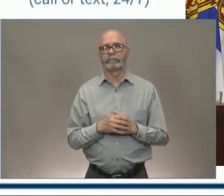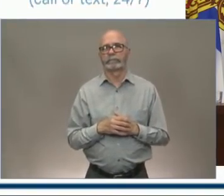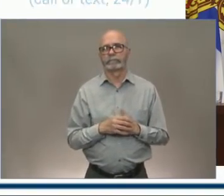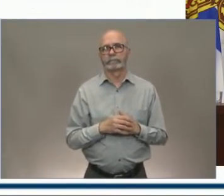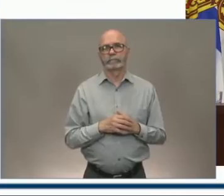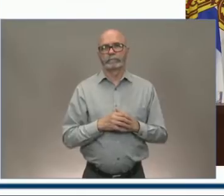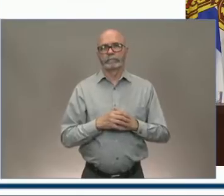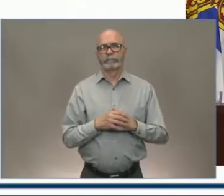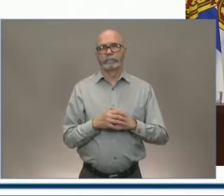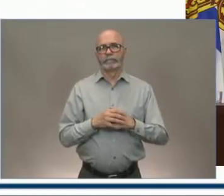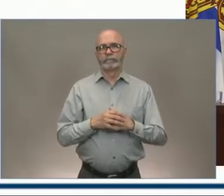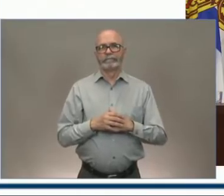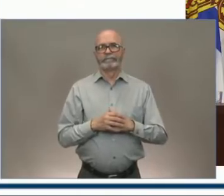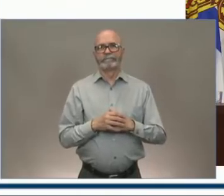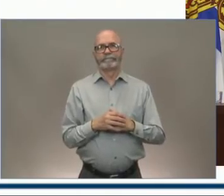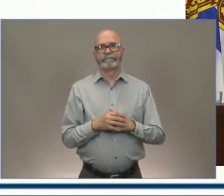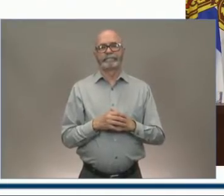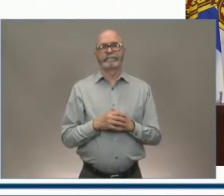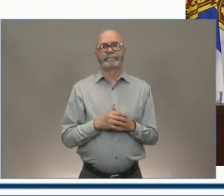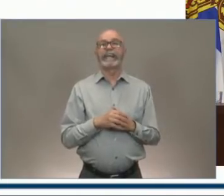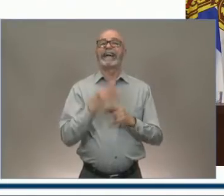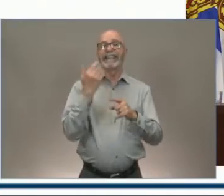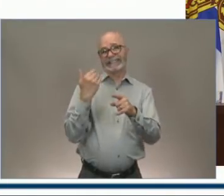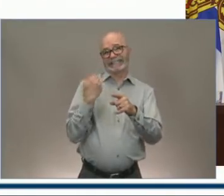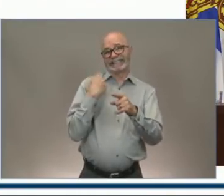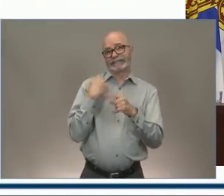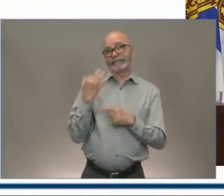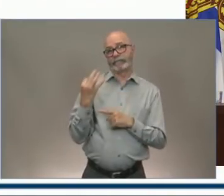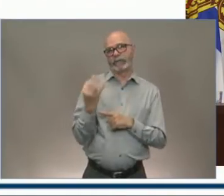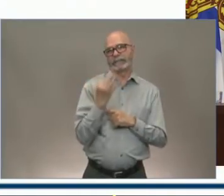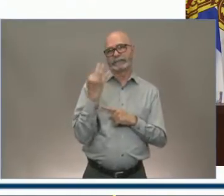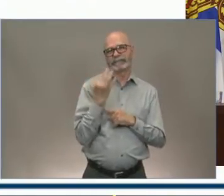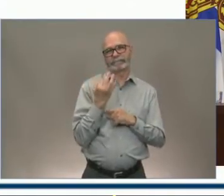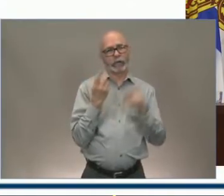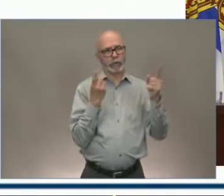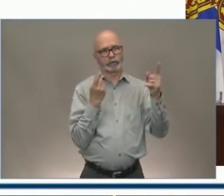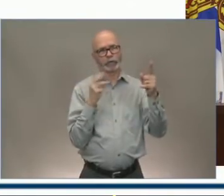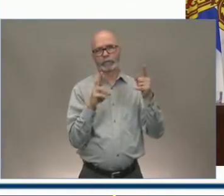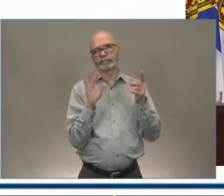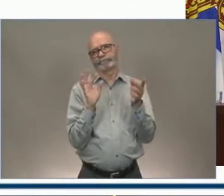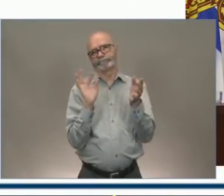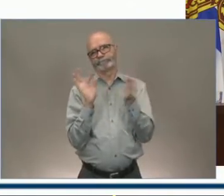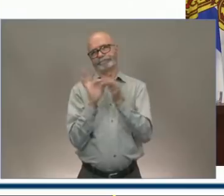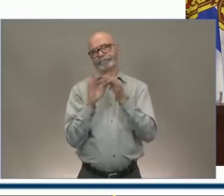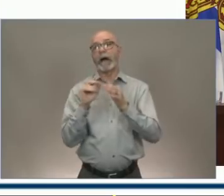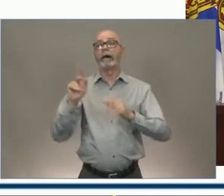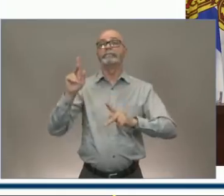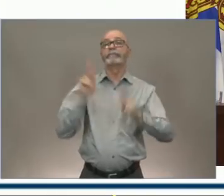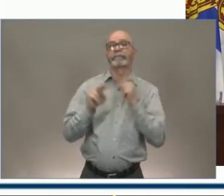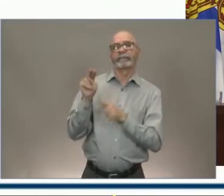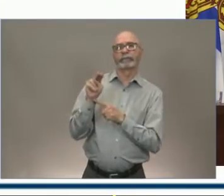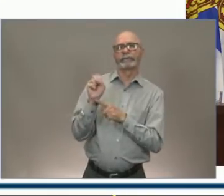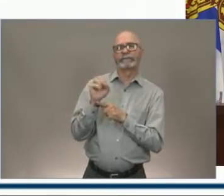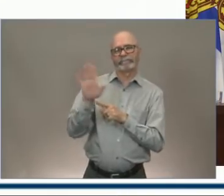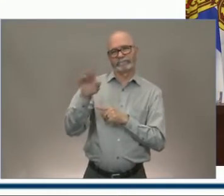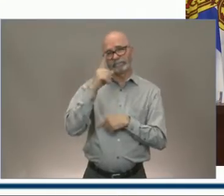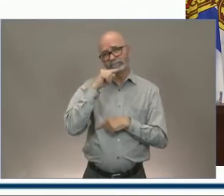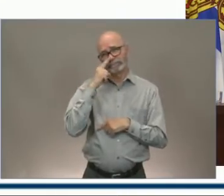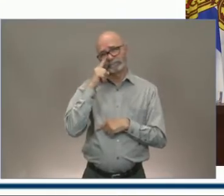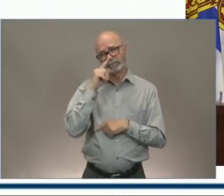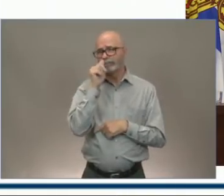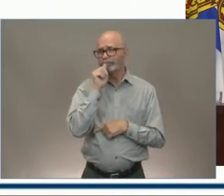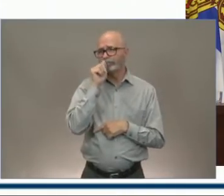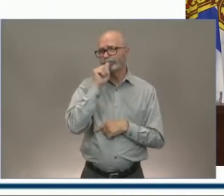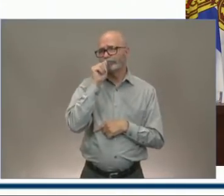During our last briefing, Dr. Strang, you mentioned that Nova Scotians need to hang on for 2 to 3 months longer before things get a